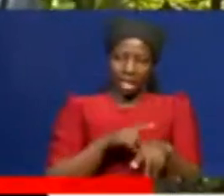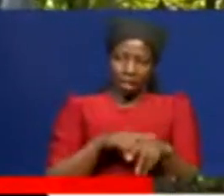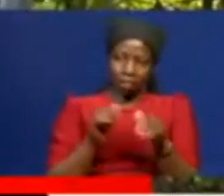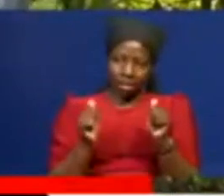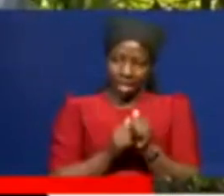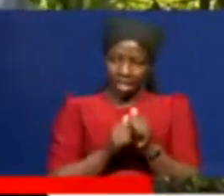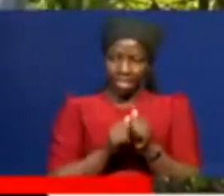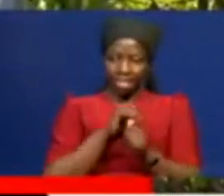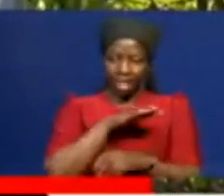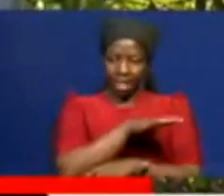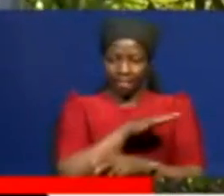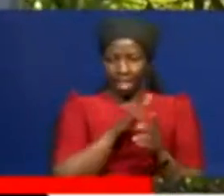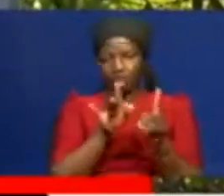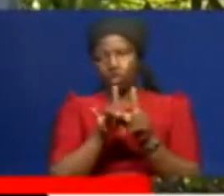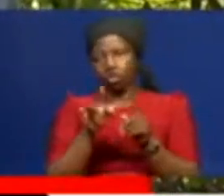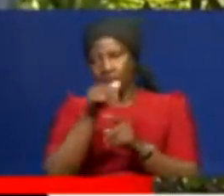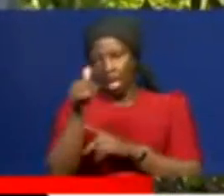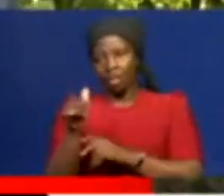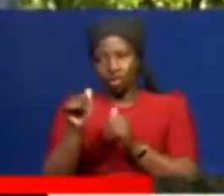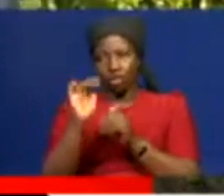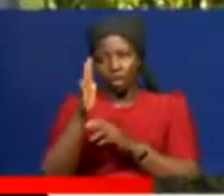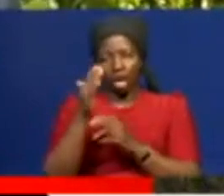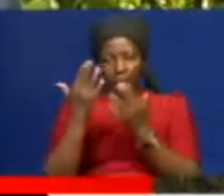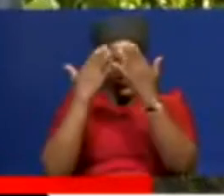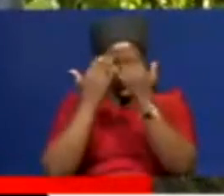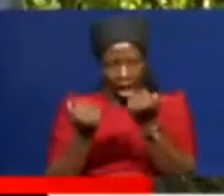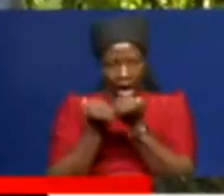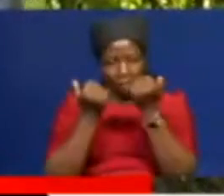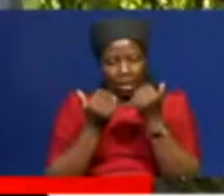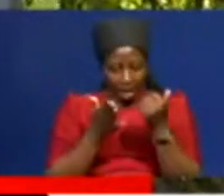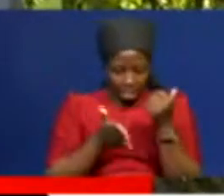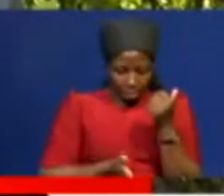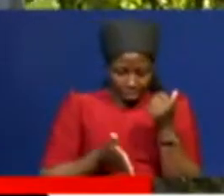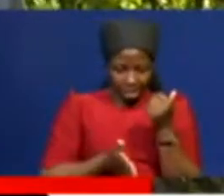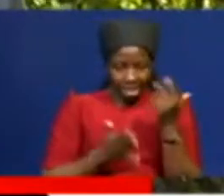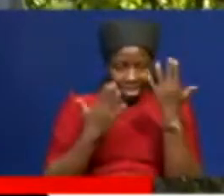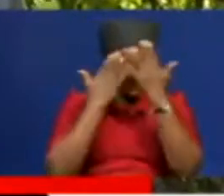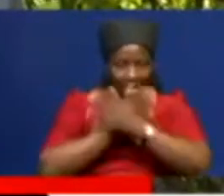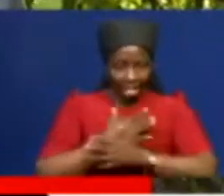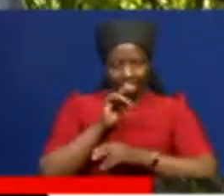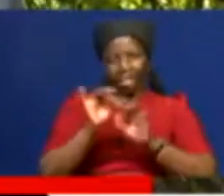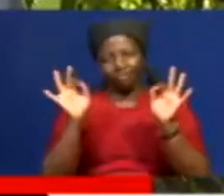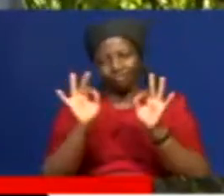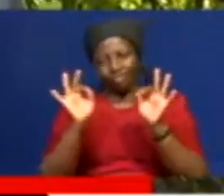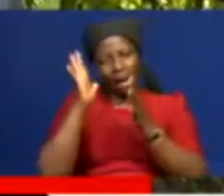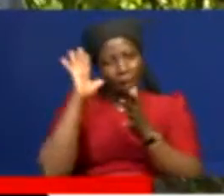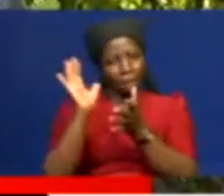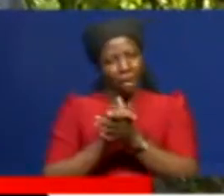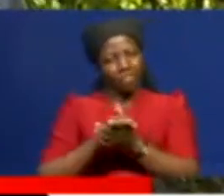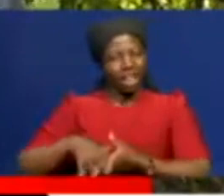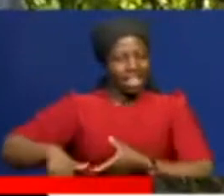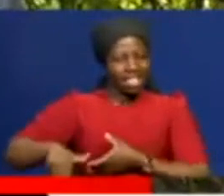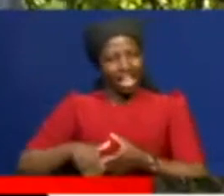from 10, that is in the evening, and also one at midnight. That's a spectacle I believe rugby fans wouldn't want to miss.